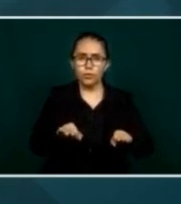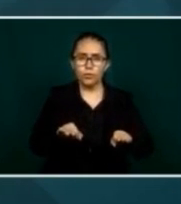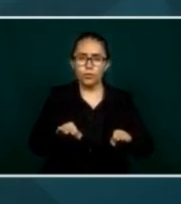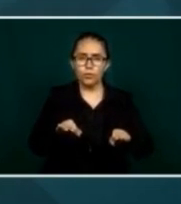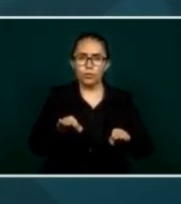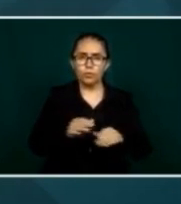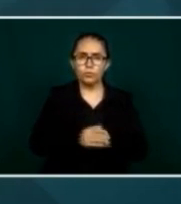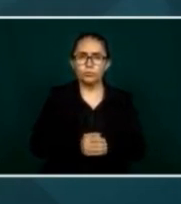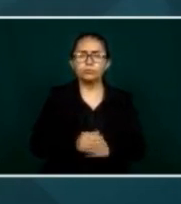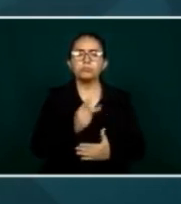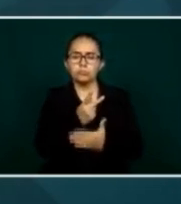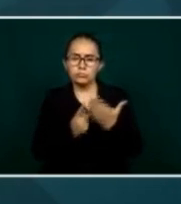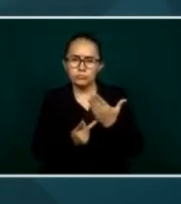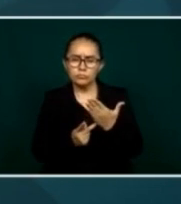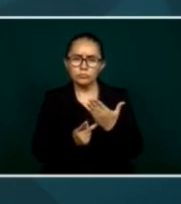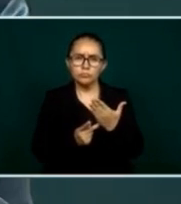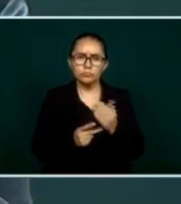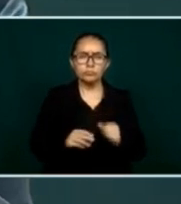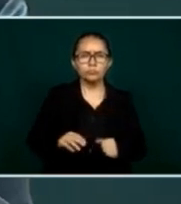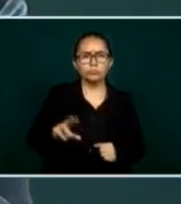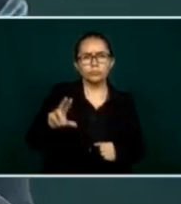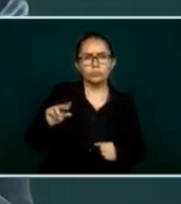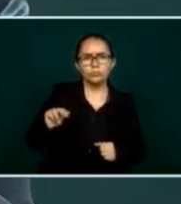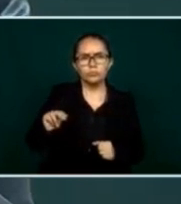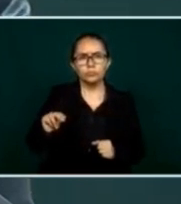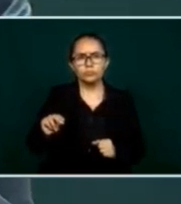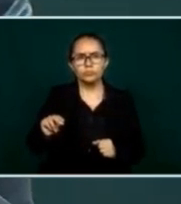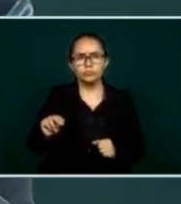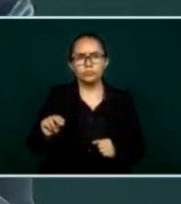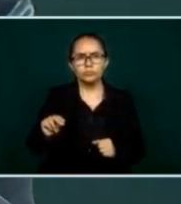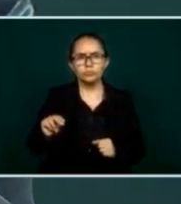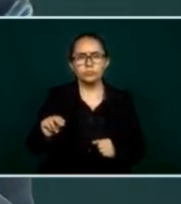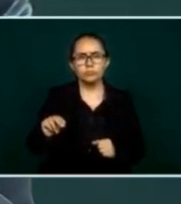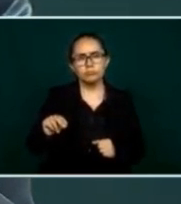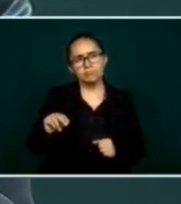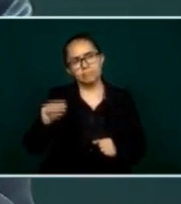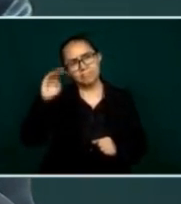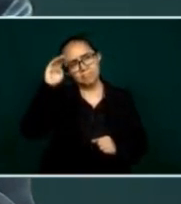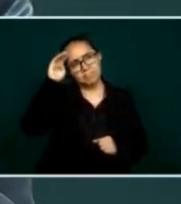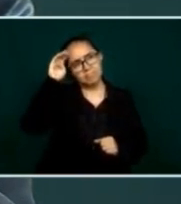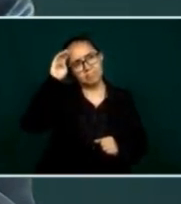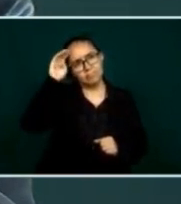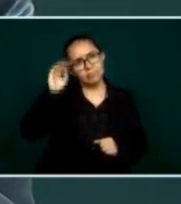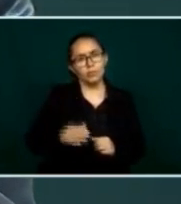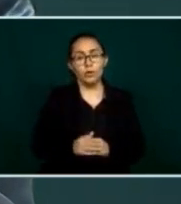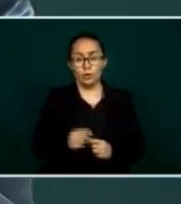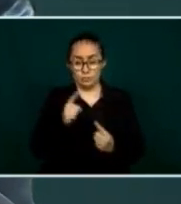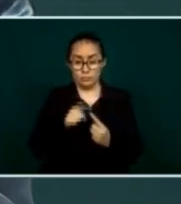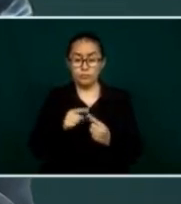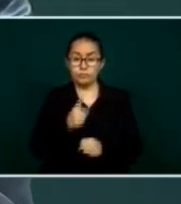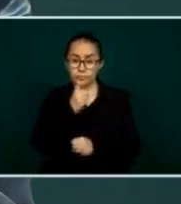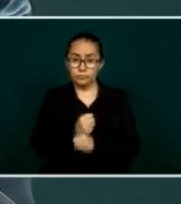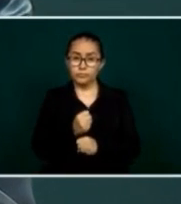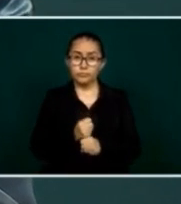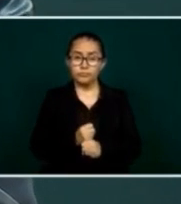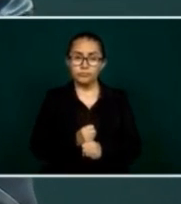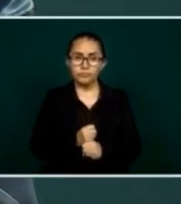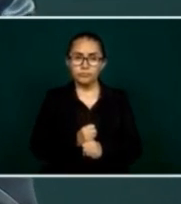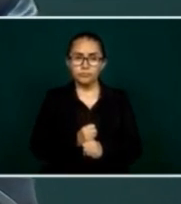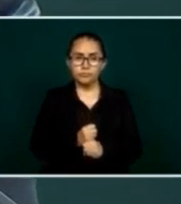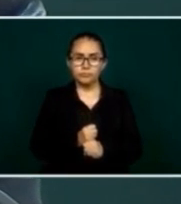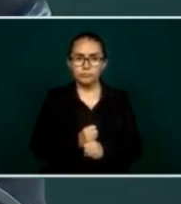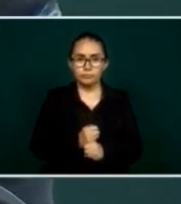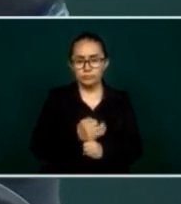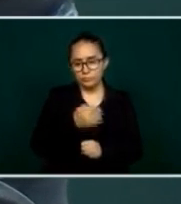delinquents? We're acting with a plan. These are not just occurrences.